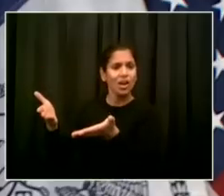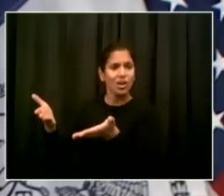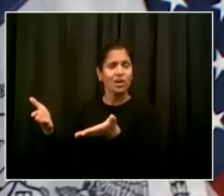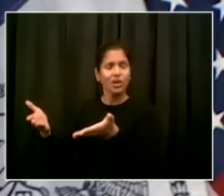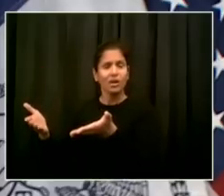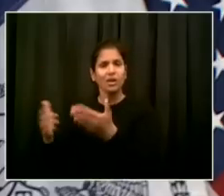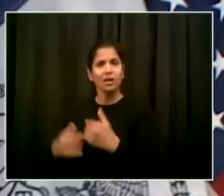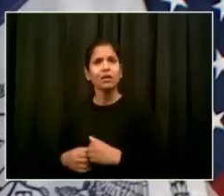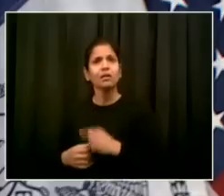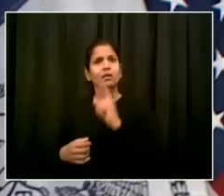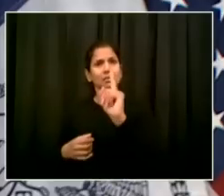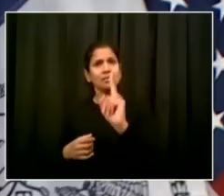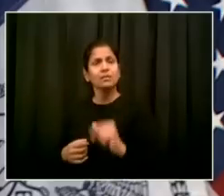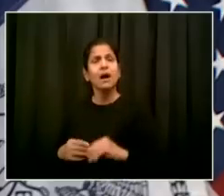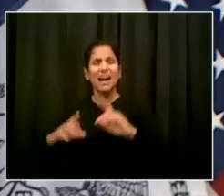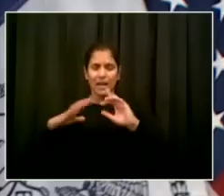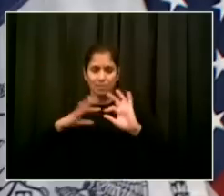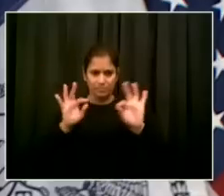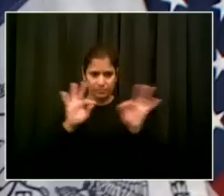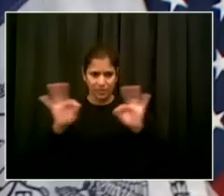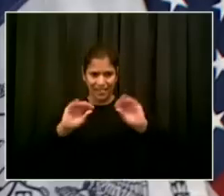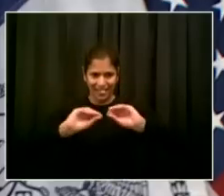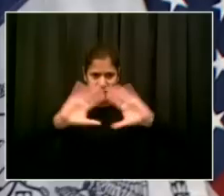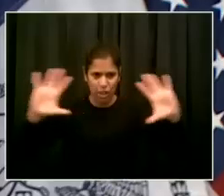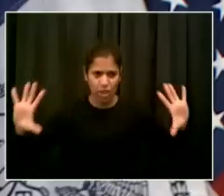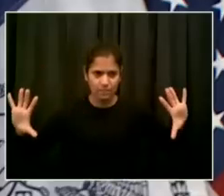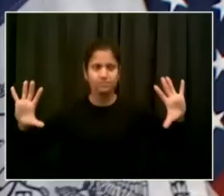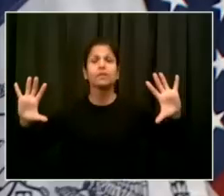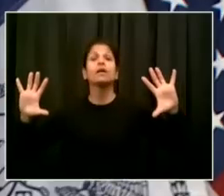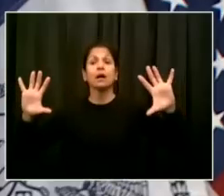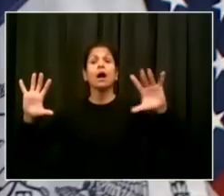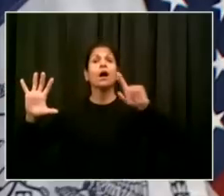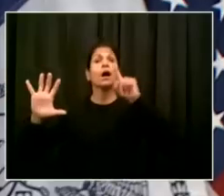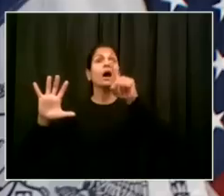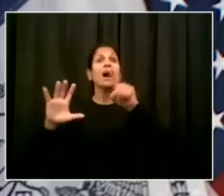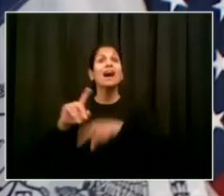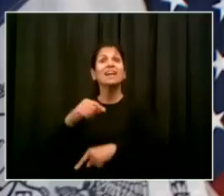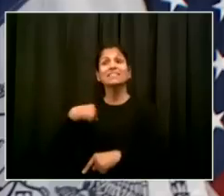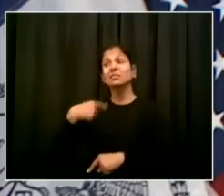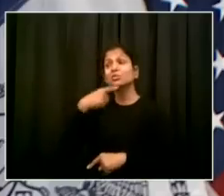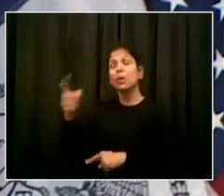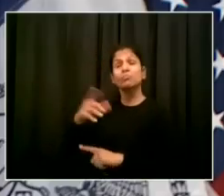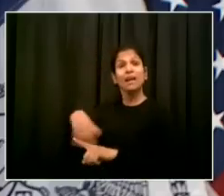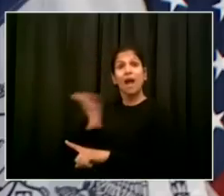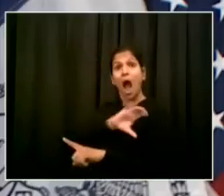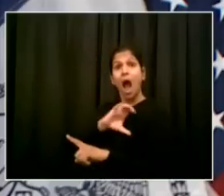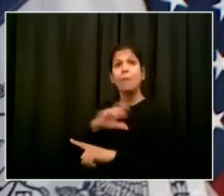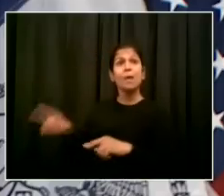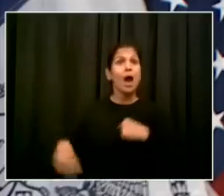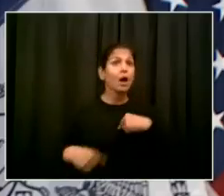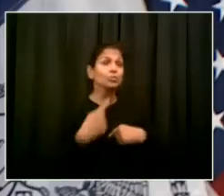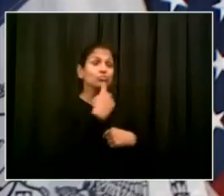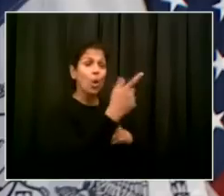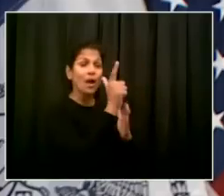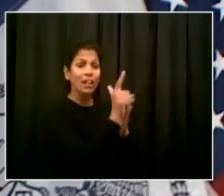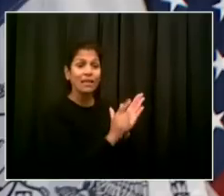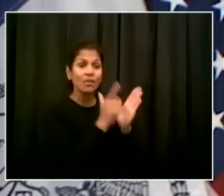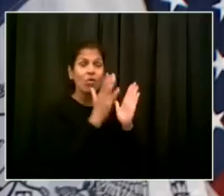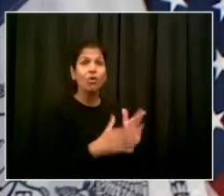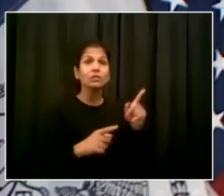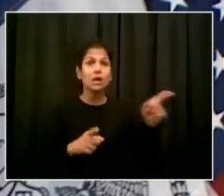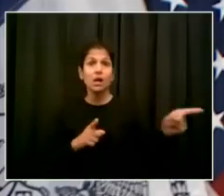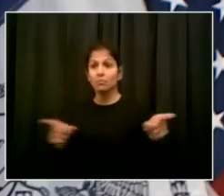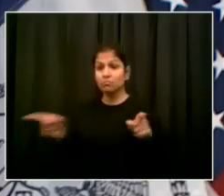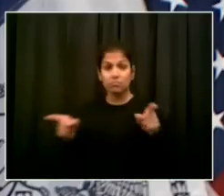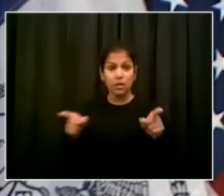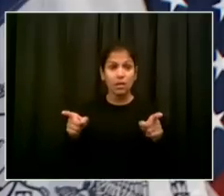NYPD and the law department and the legal experts on this to get together, come up with a single clear standard, put it out